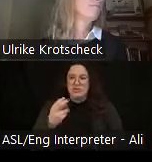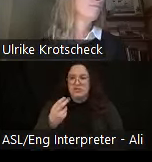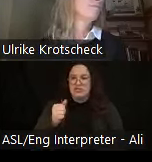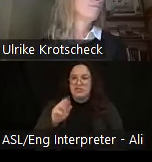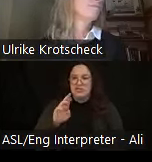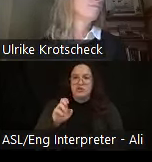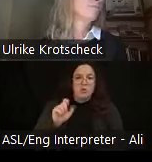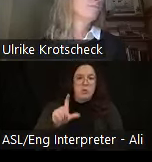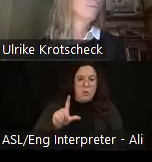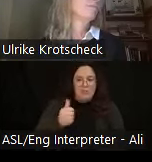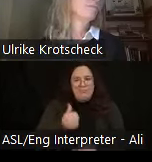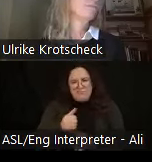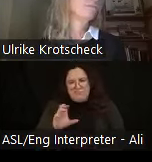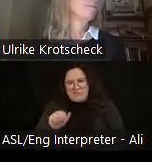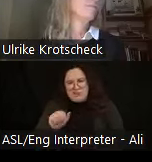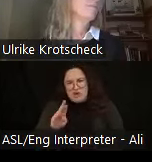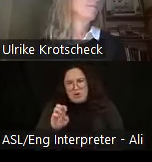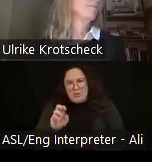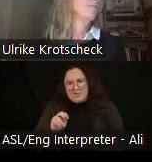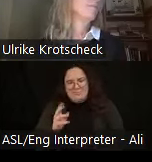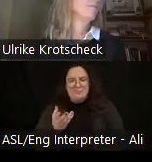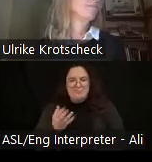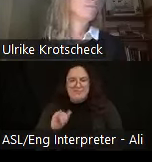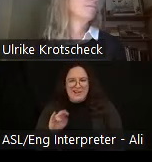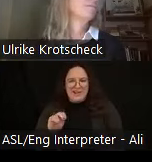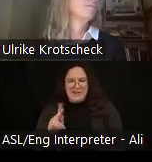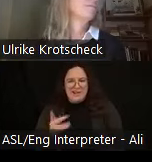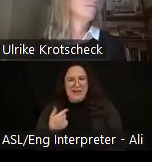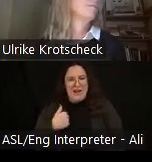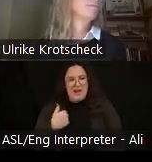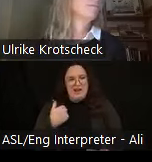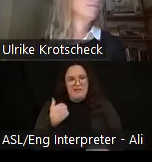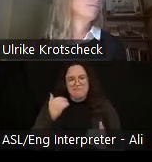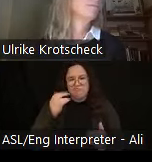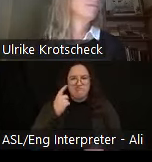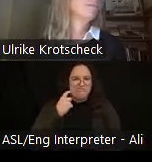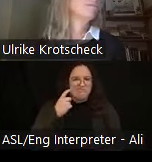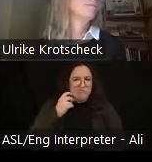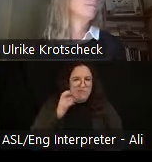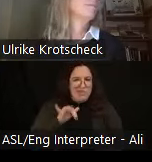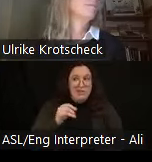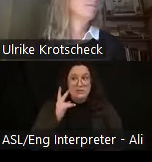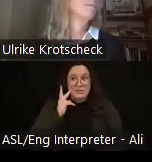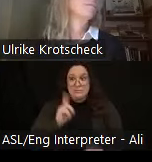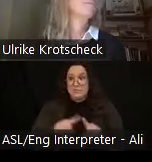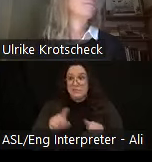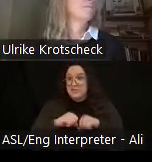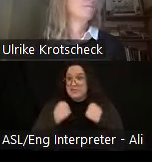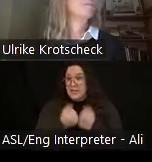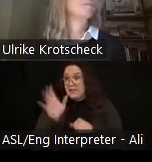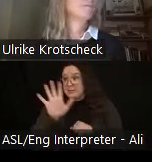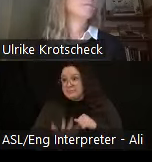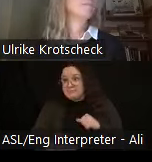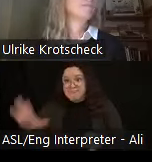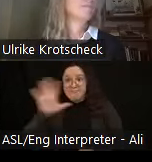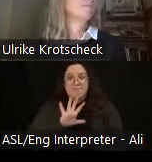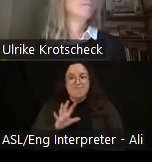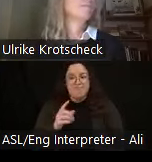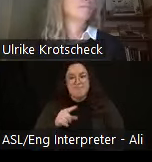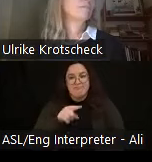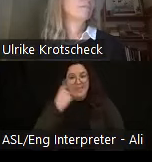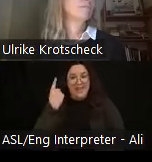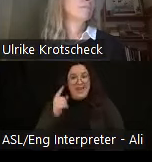ink. So that's what I anticipate. If we look at many societies worldwide, Black tattoos are usually using